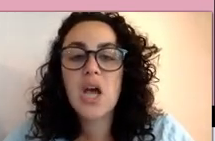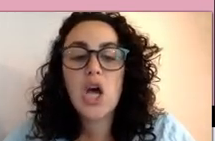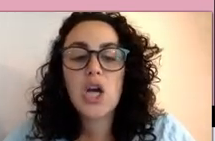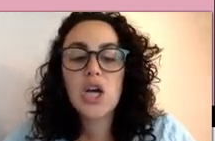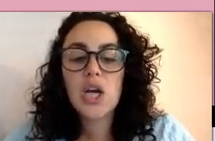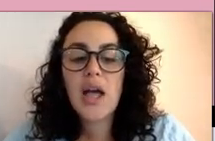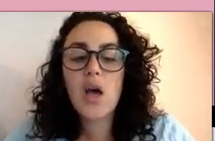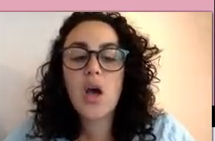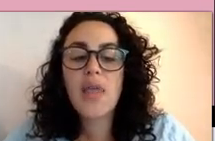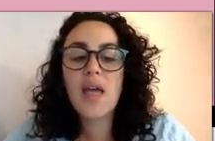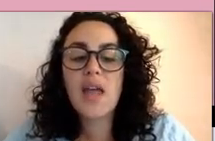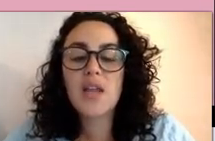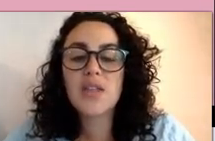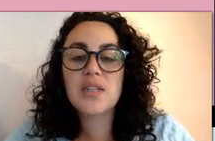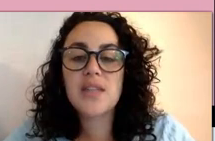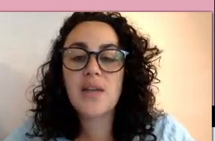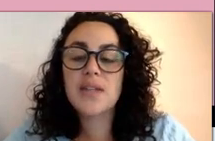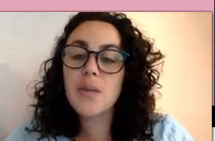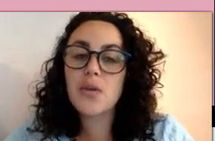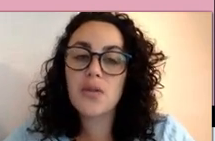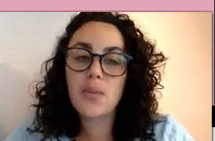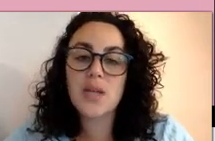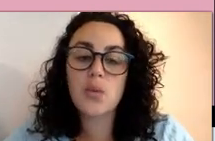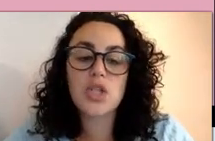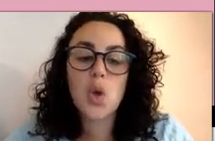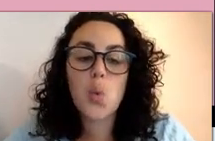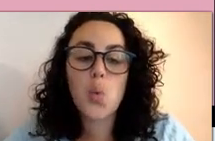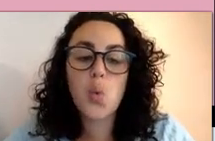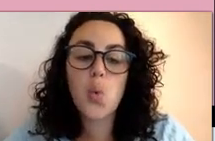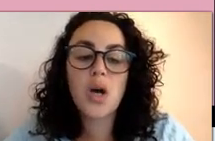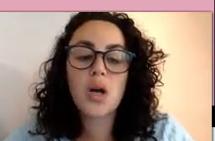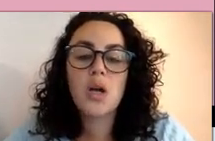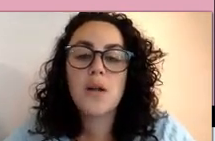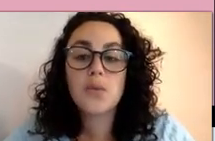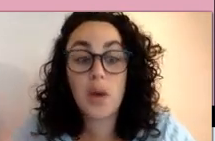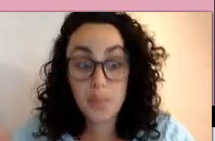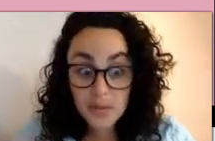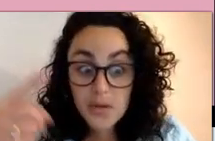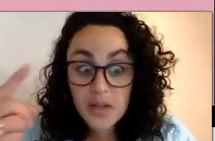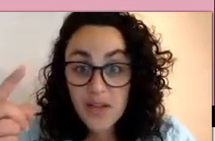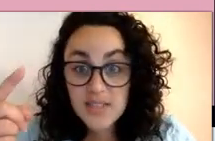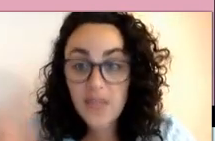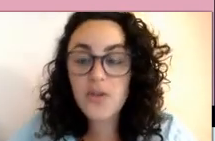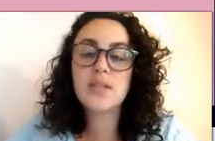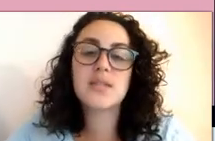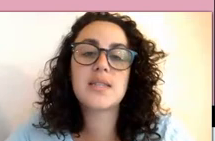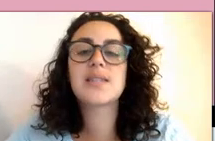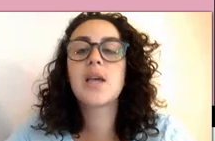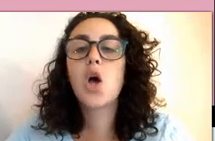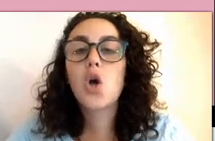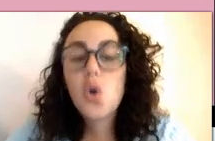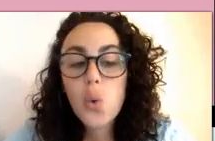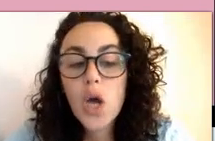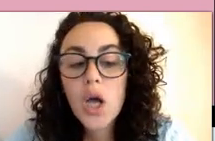sounds. And then the sound that W can represent, which is W. So when I put them really fast together, it sounds like